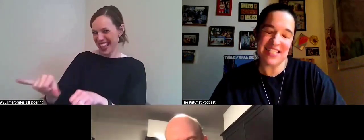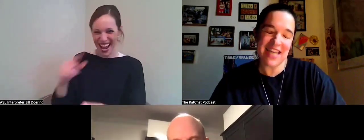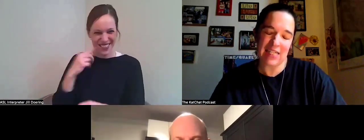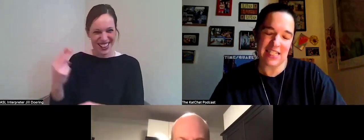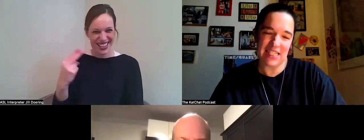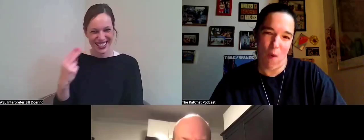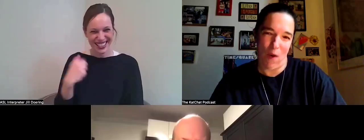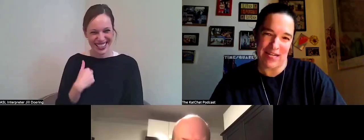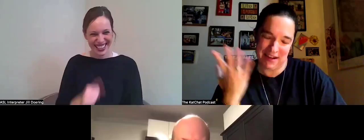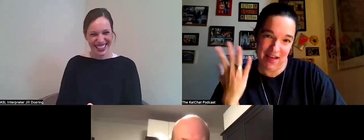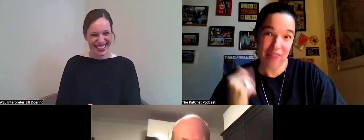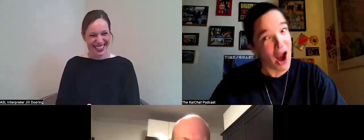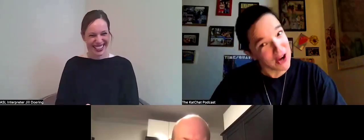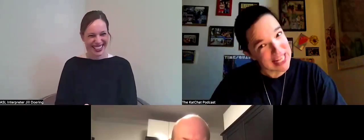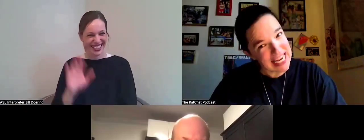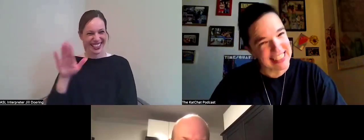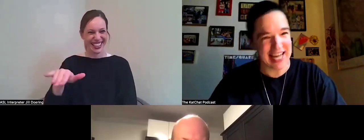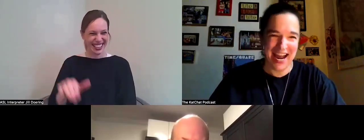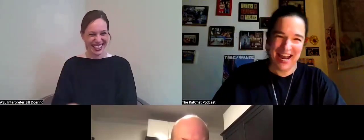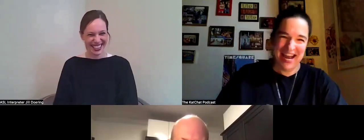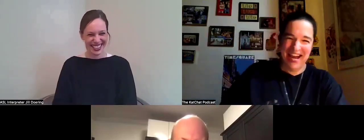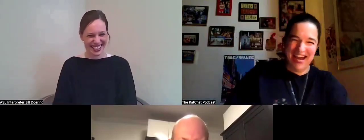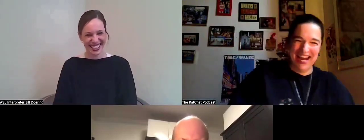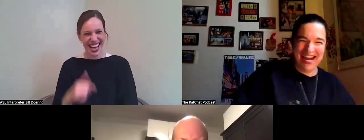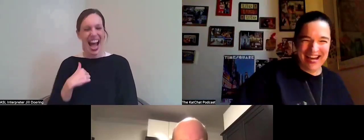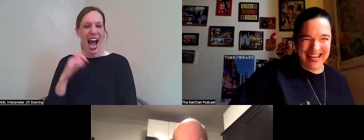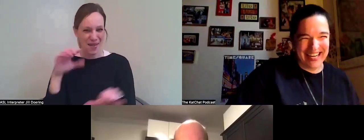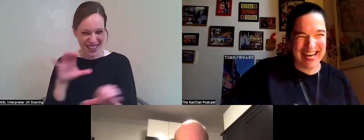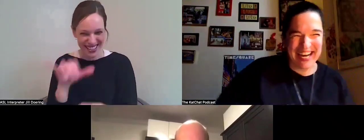Kevin. Kevin that not disappoint? The Heidi.